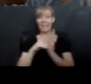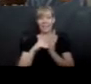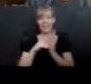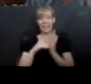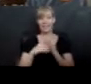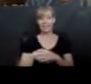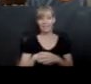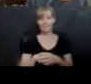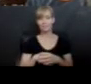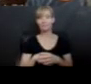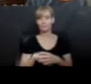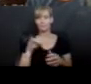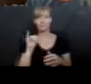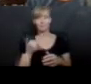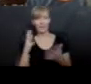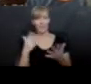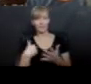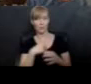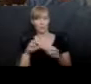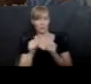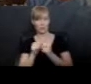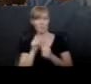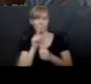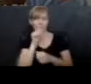That's what we do with the stories that we really love, right?